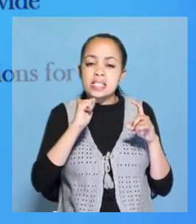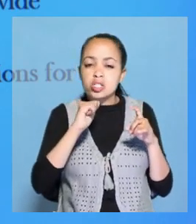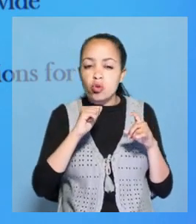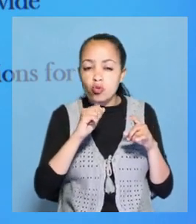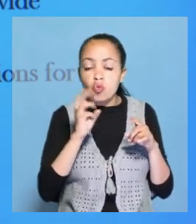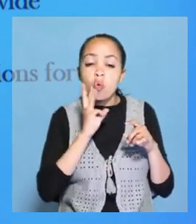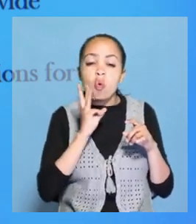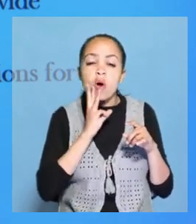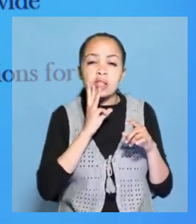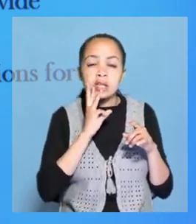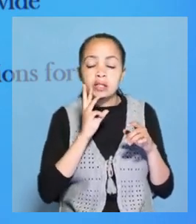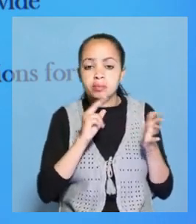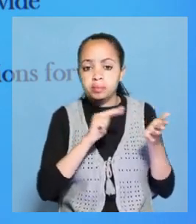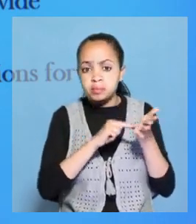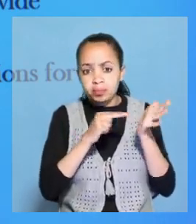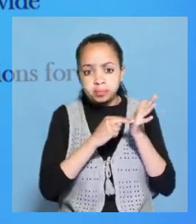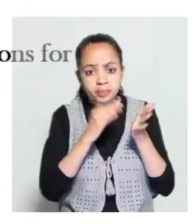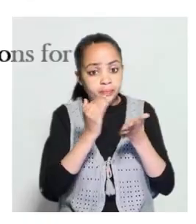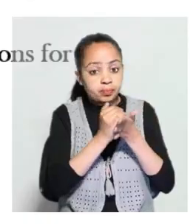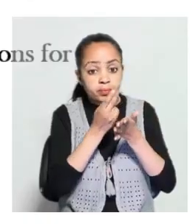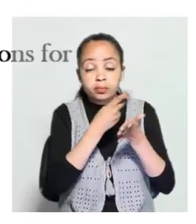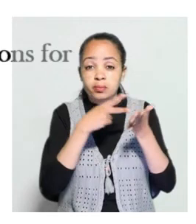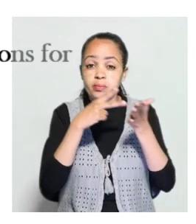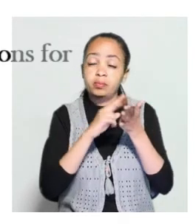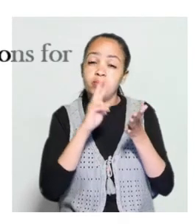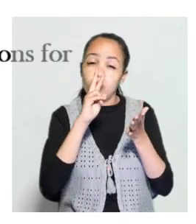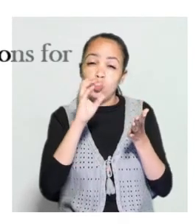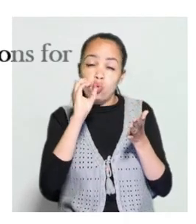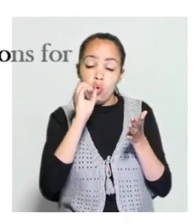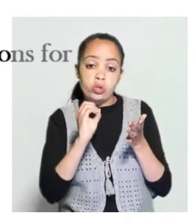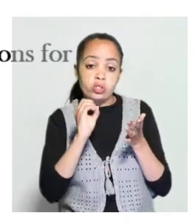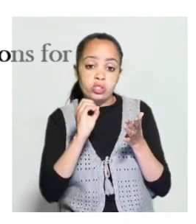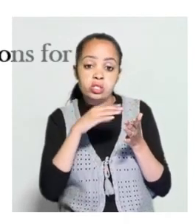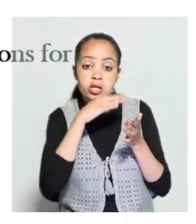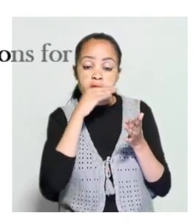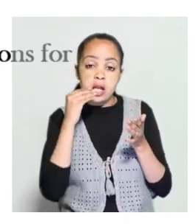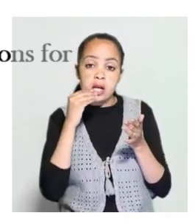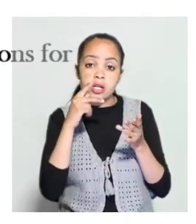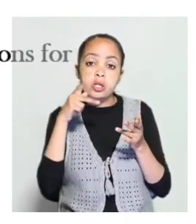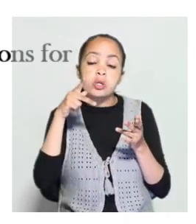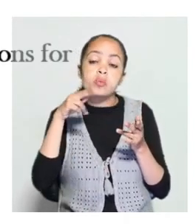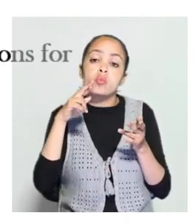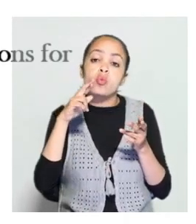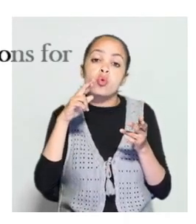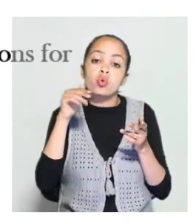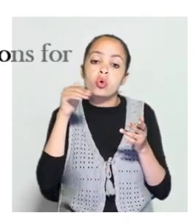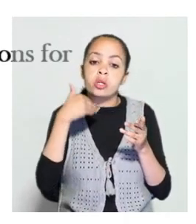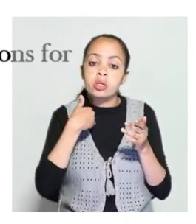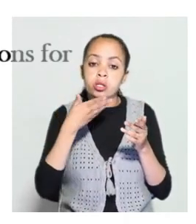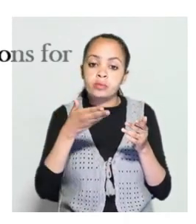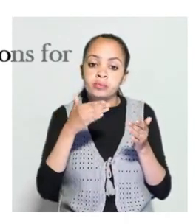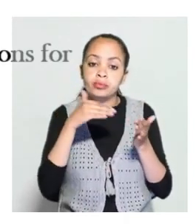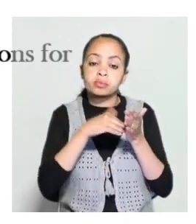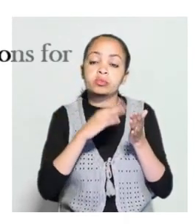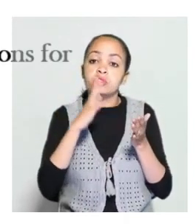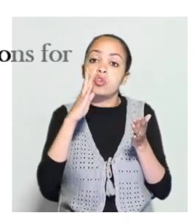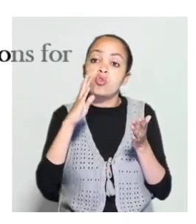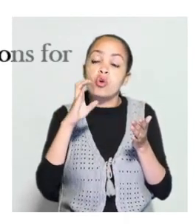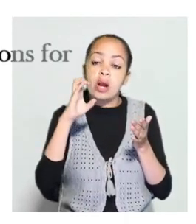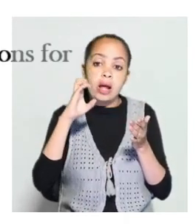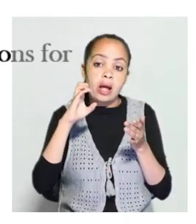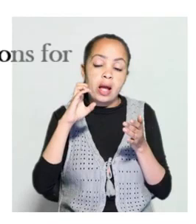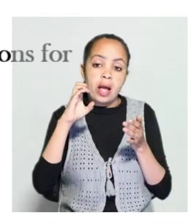This photolysis of water takes place into oxygen and proton here and 4 electron